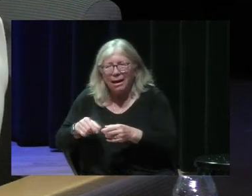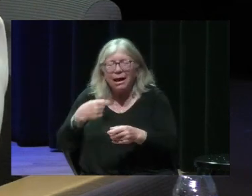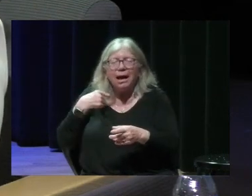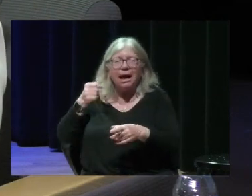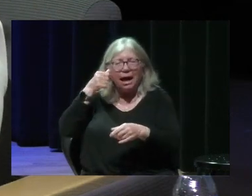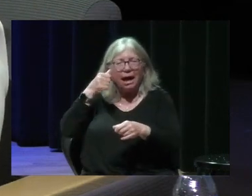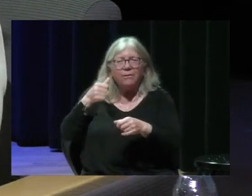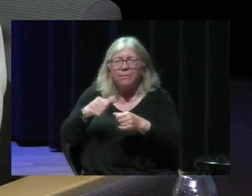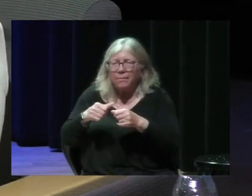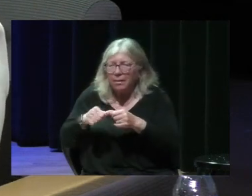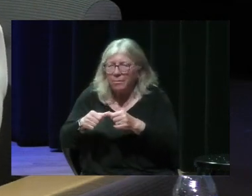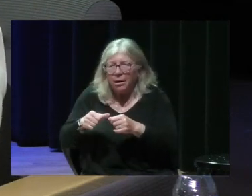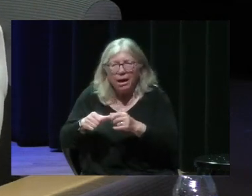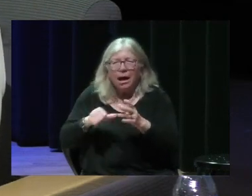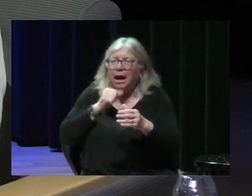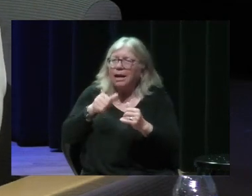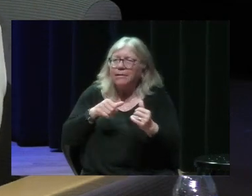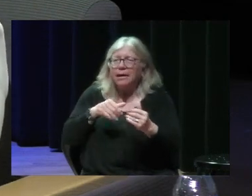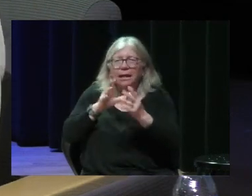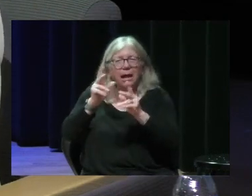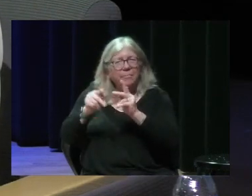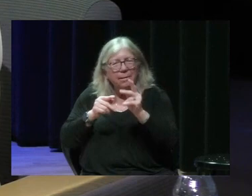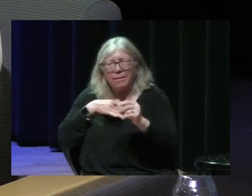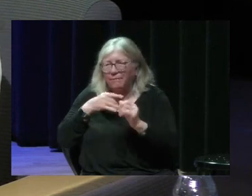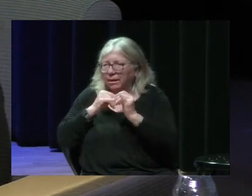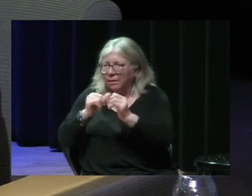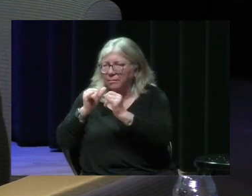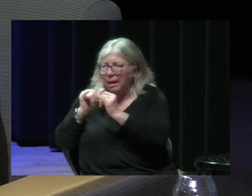report and did not encounter a lot of people who'd done the same.